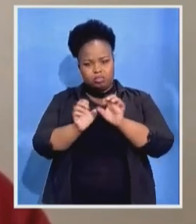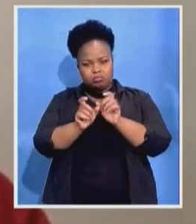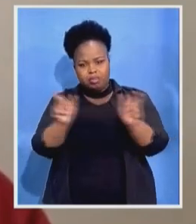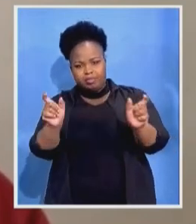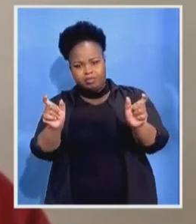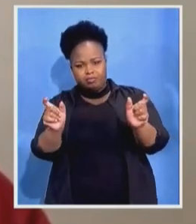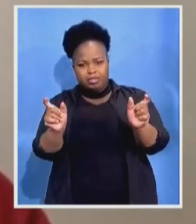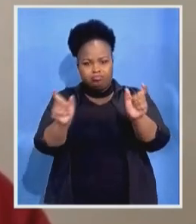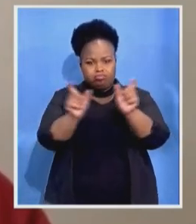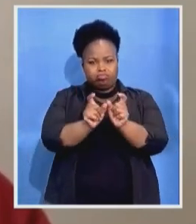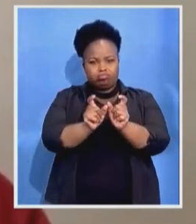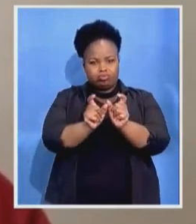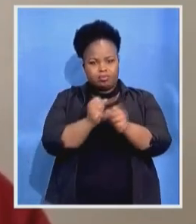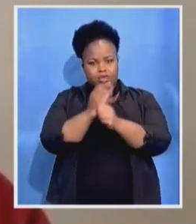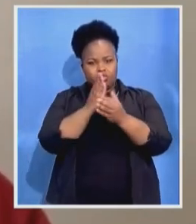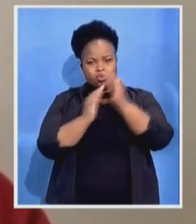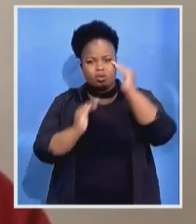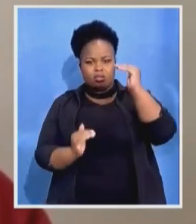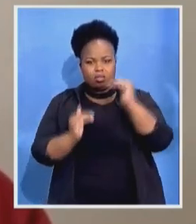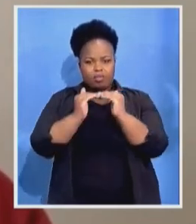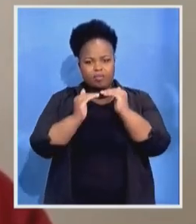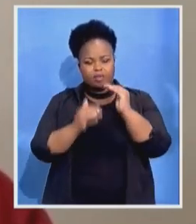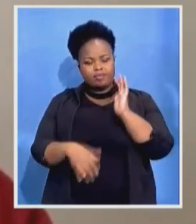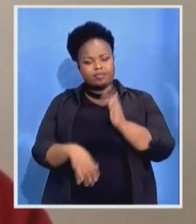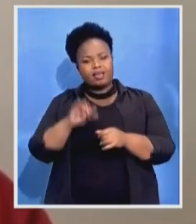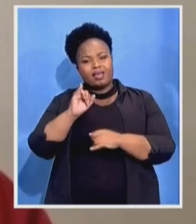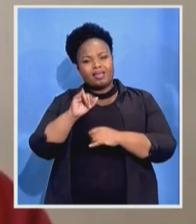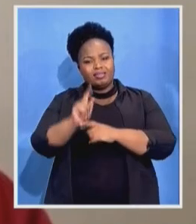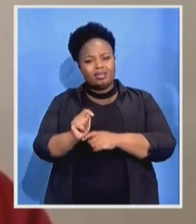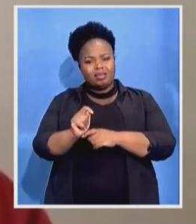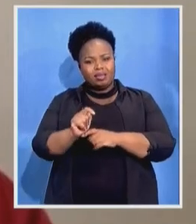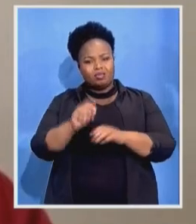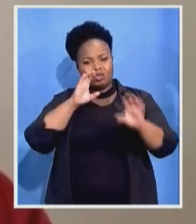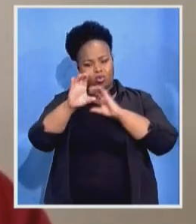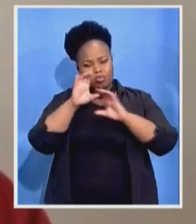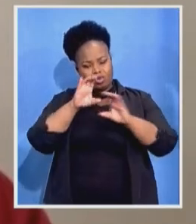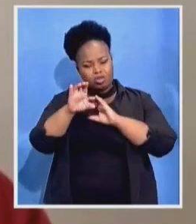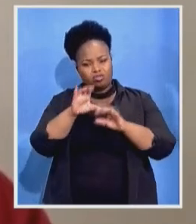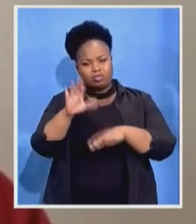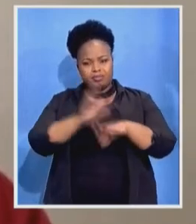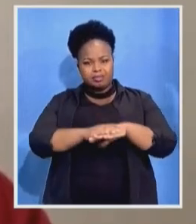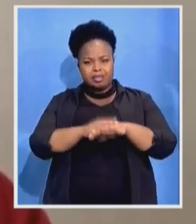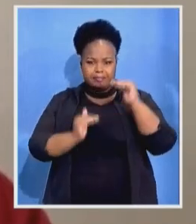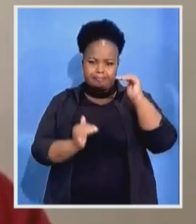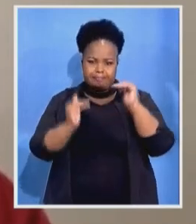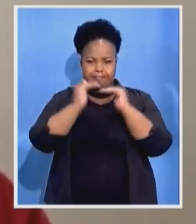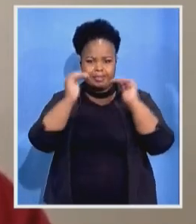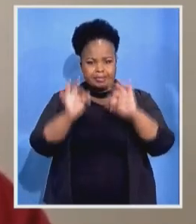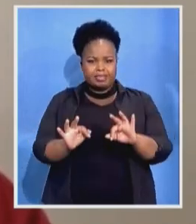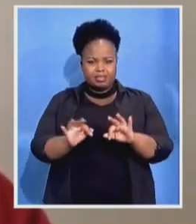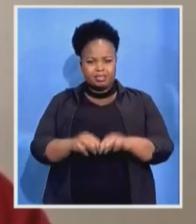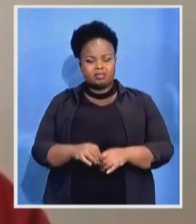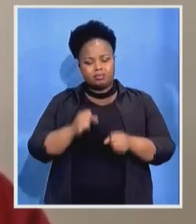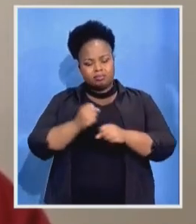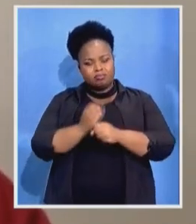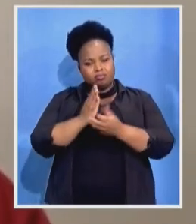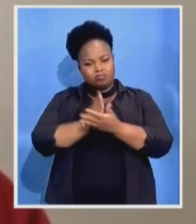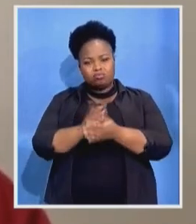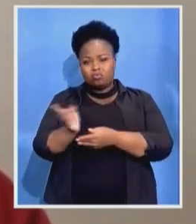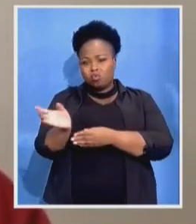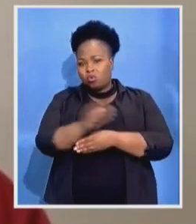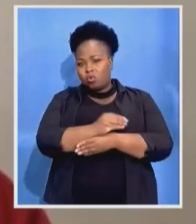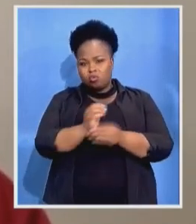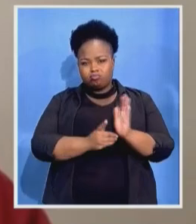communications technology as an important component of advancing development. This